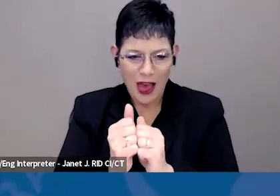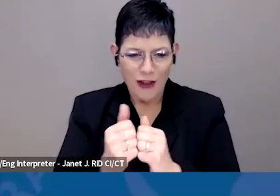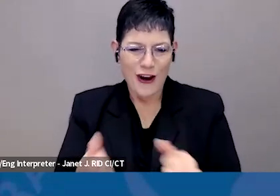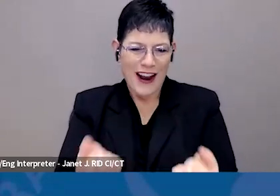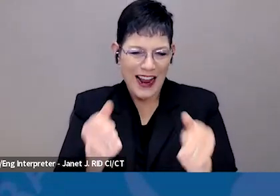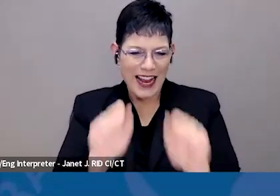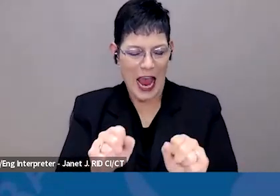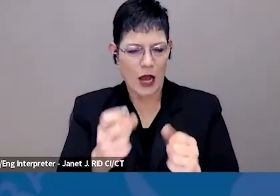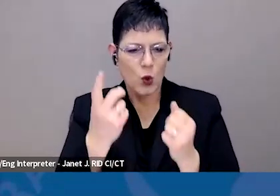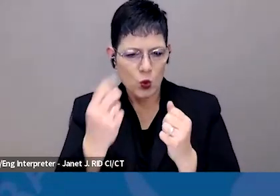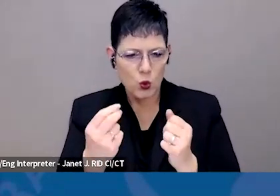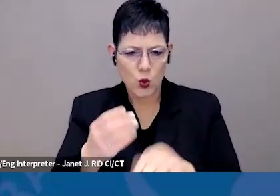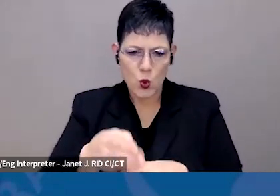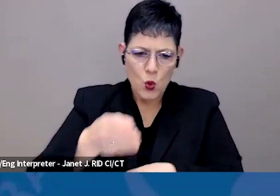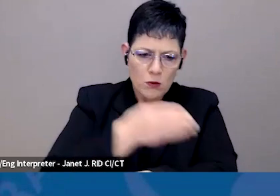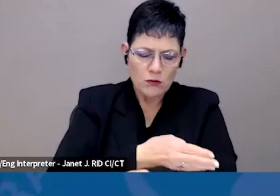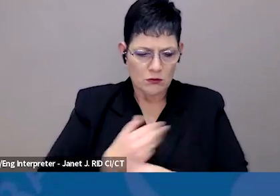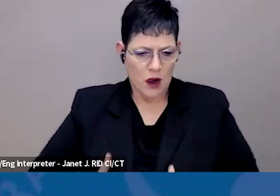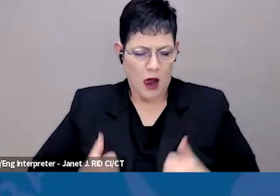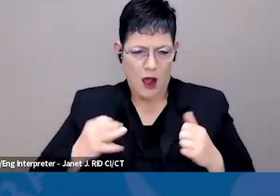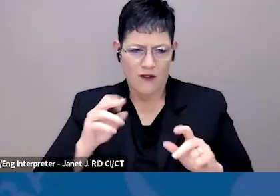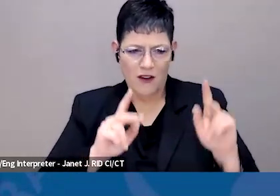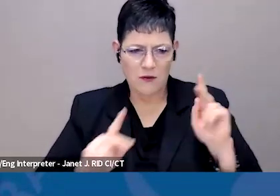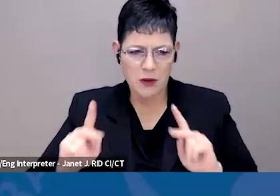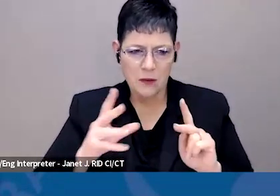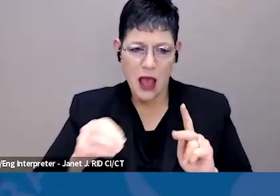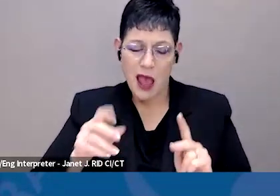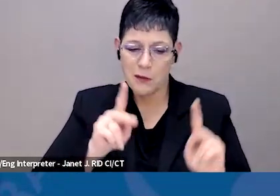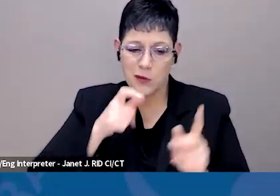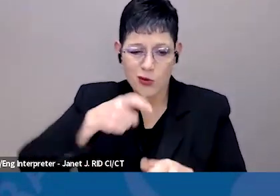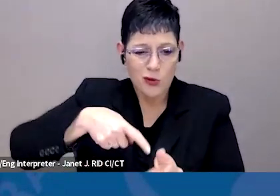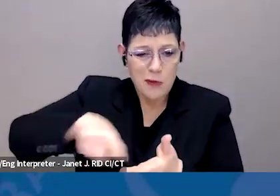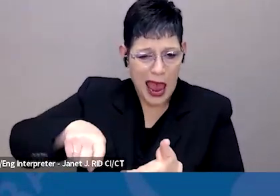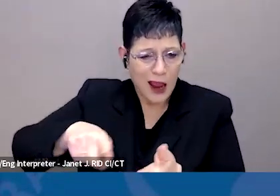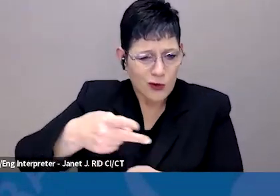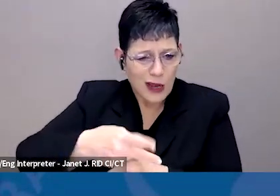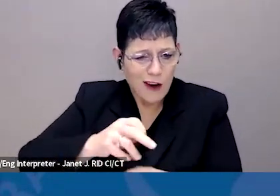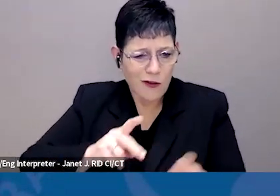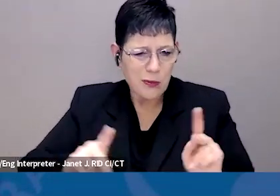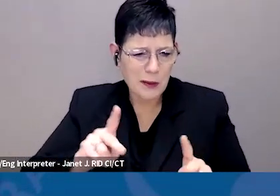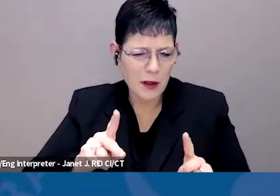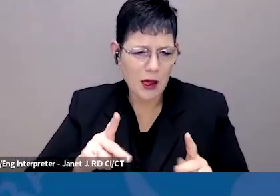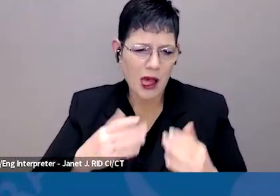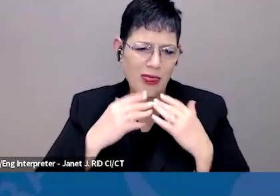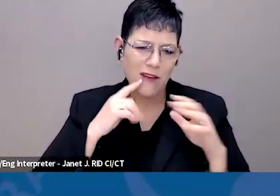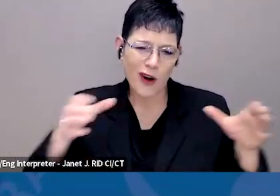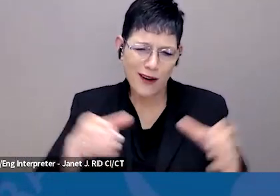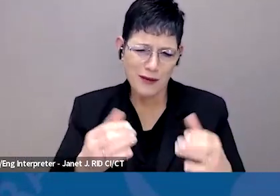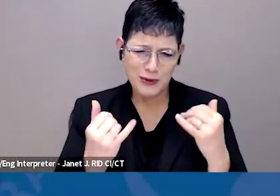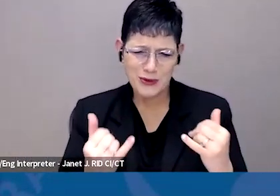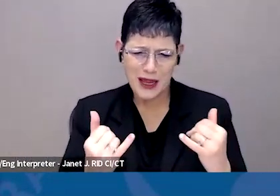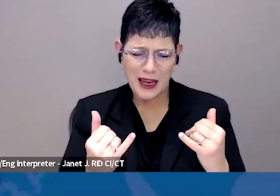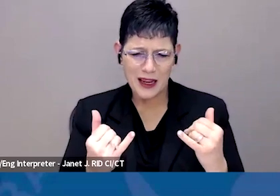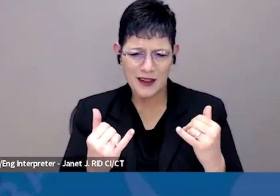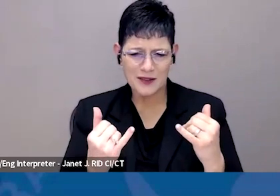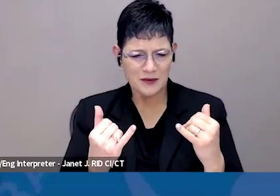create a path that improves the lives of America's family and paid caregivers. So thank you for gathering today to see where we